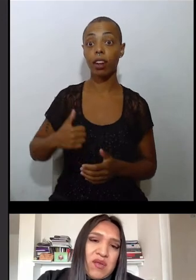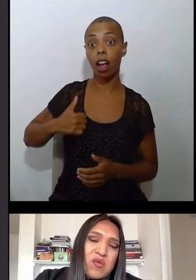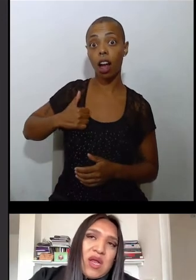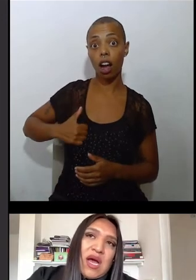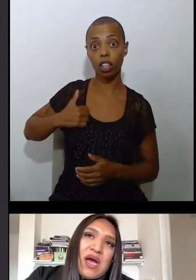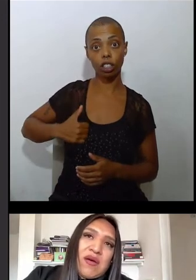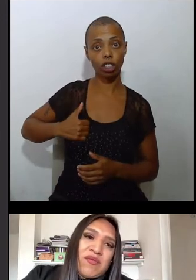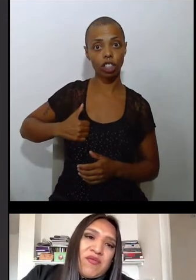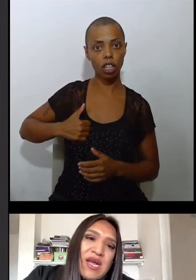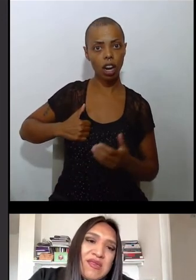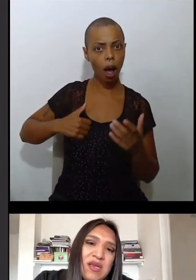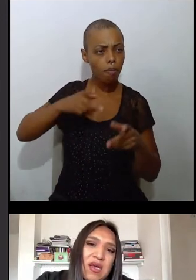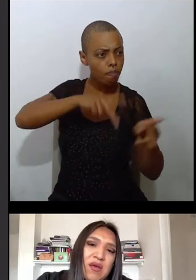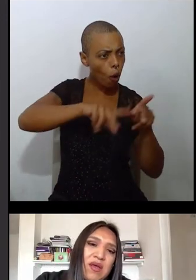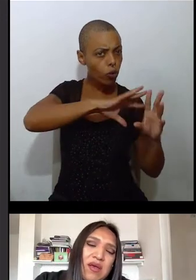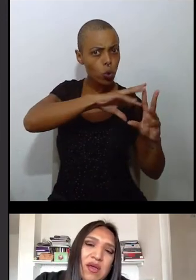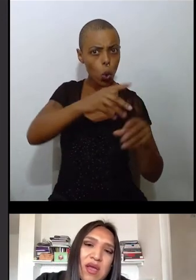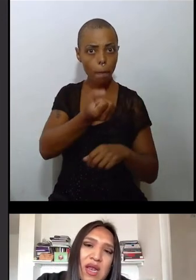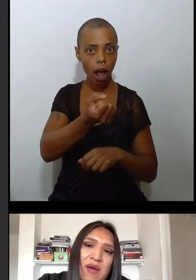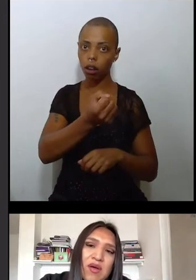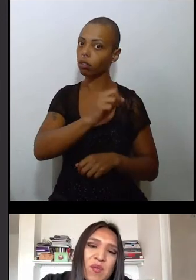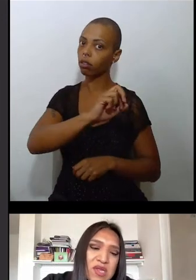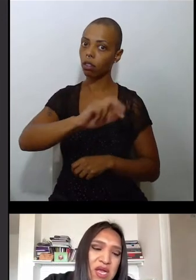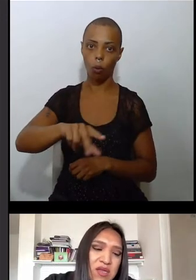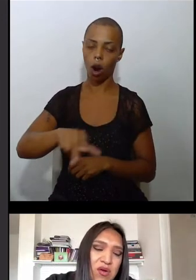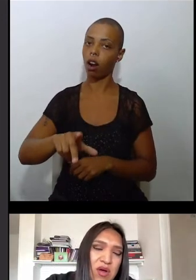Argentina is not white